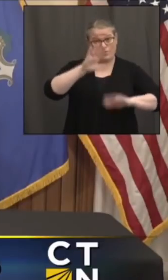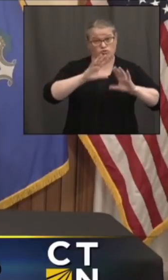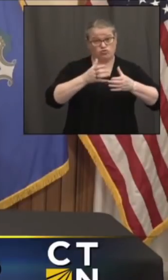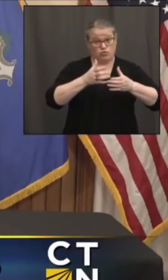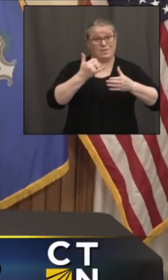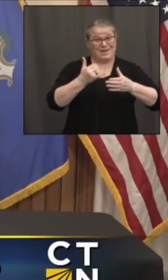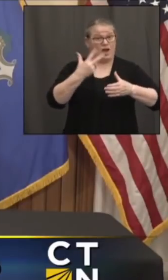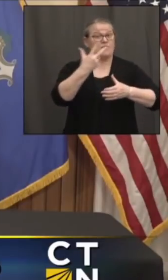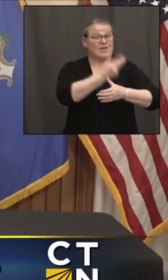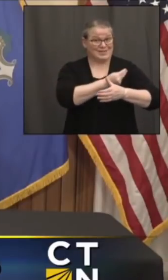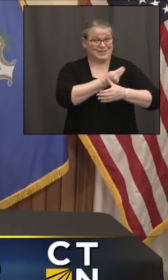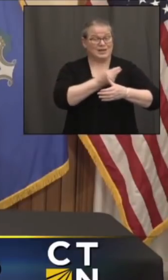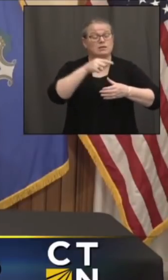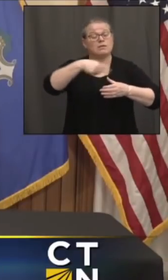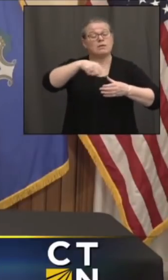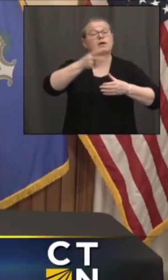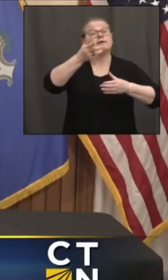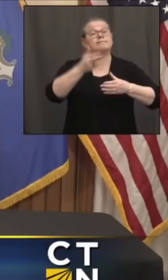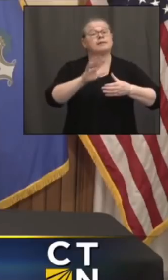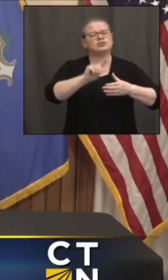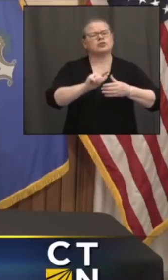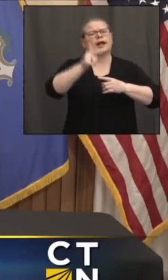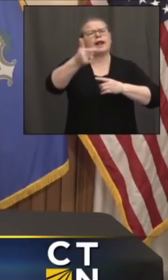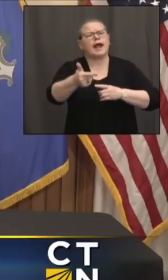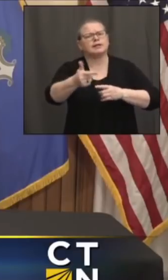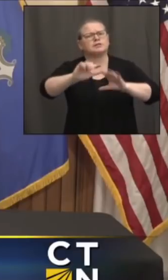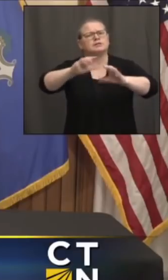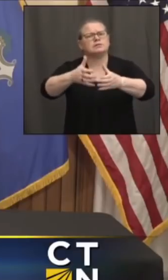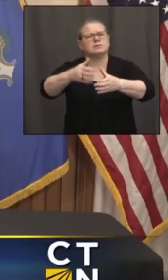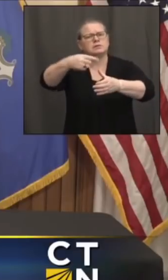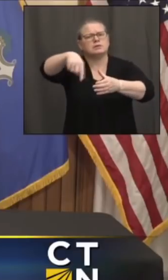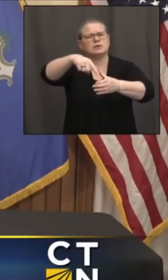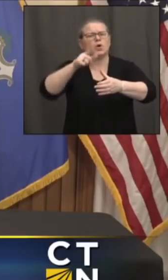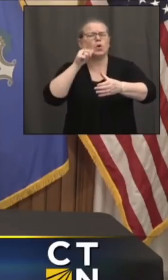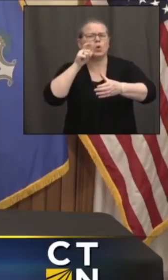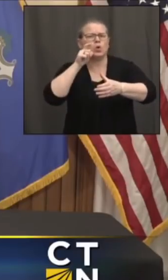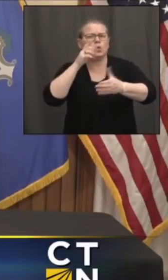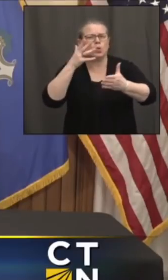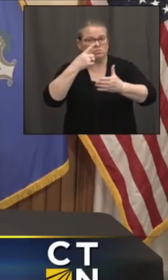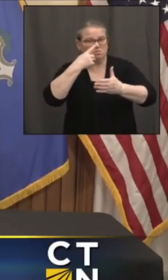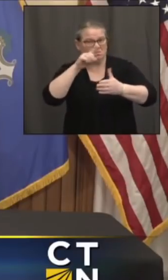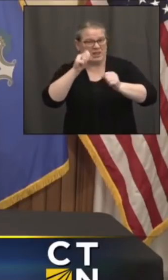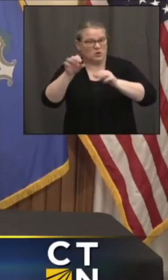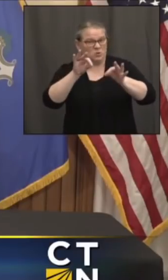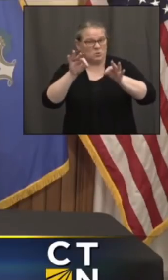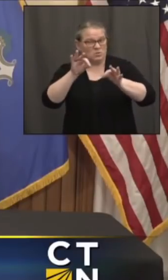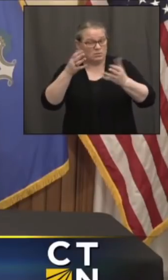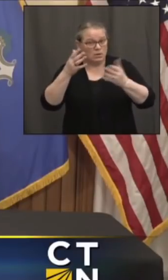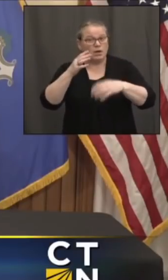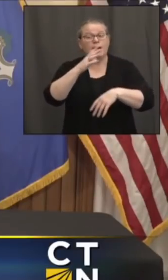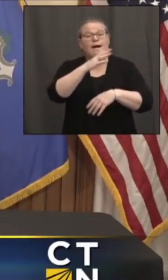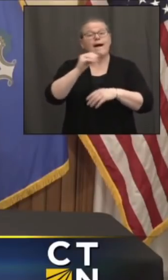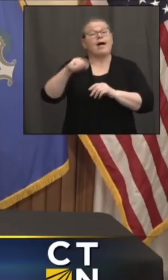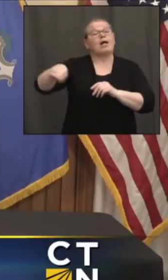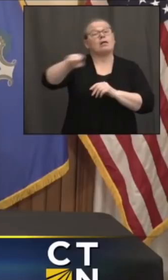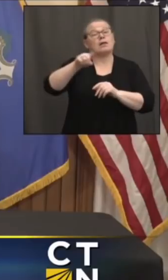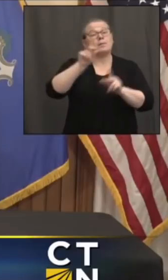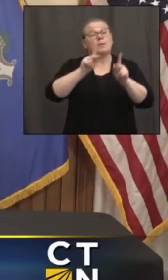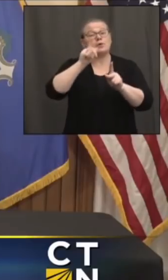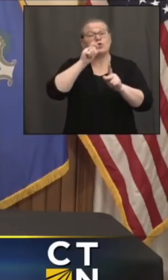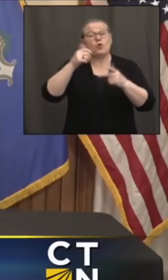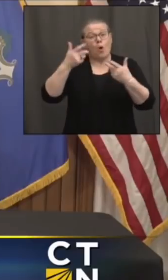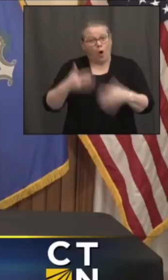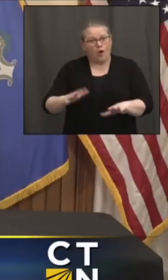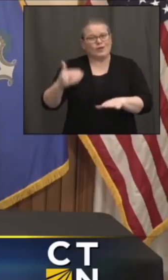are completed? And any update on when those specifically with underlying health conditions will be able to be